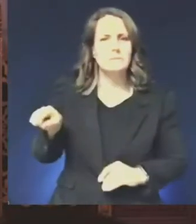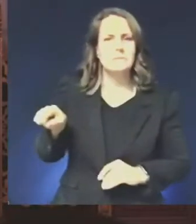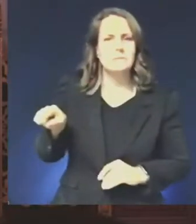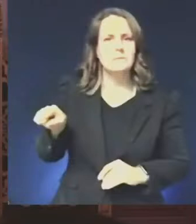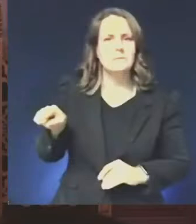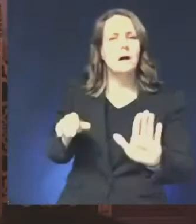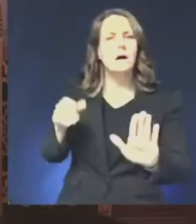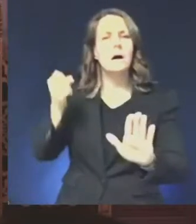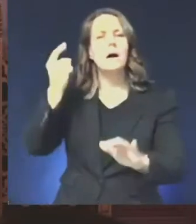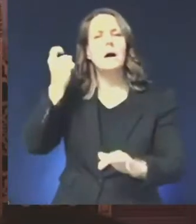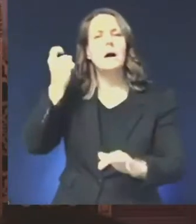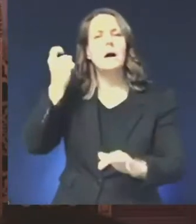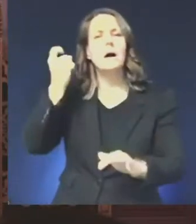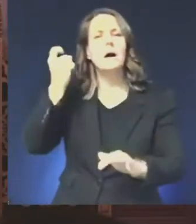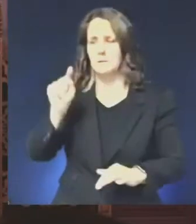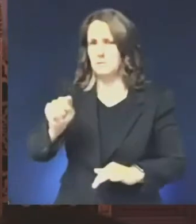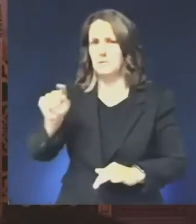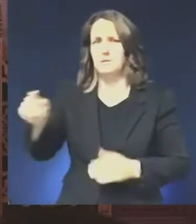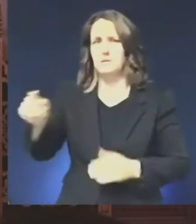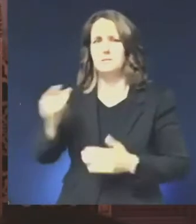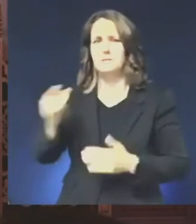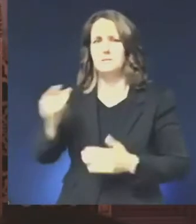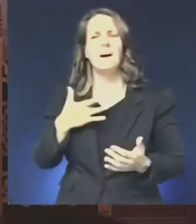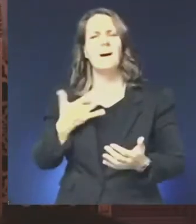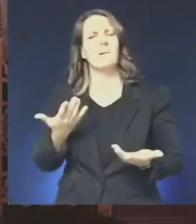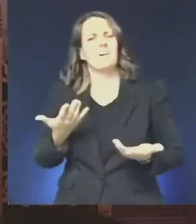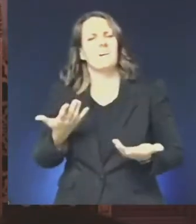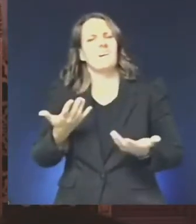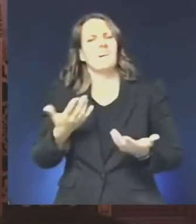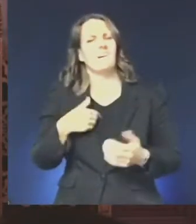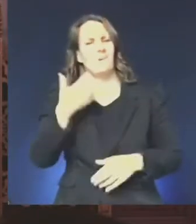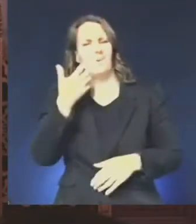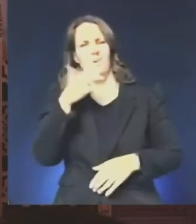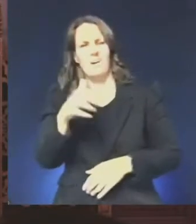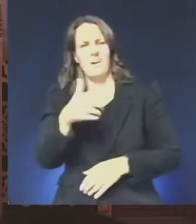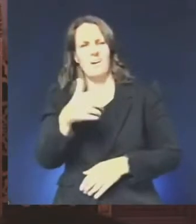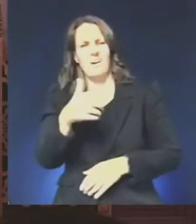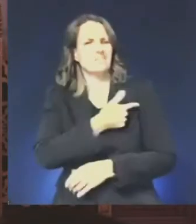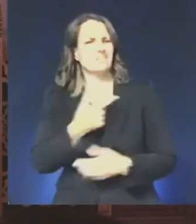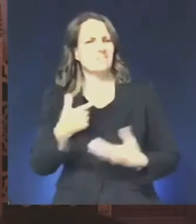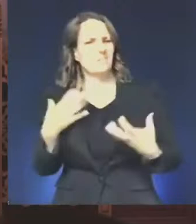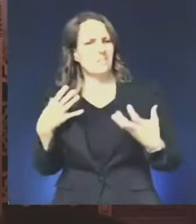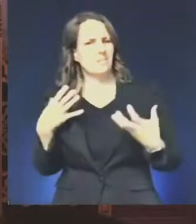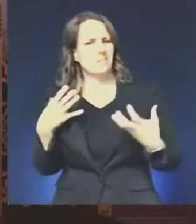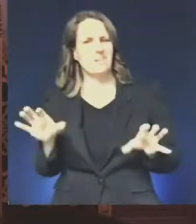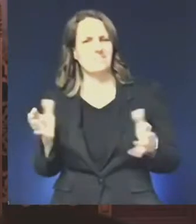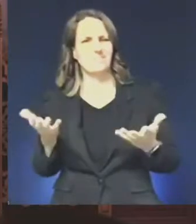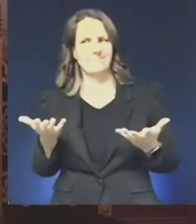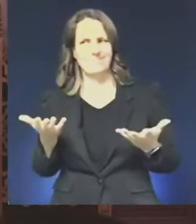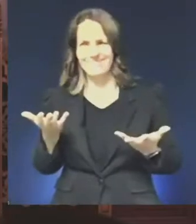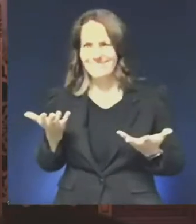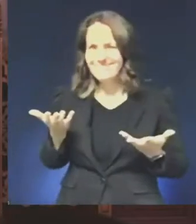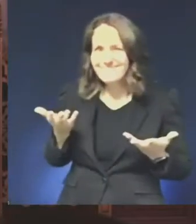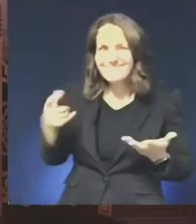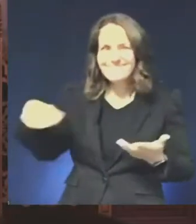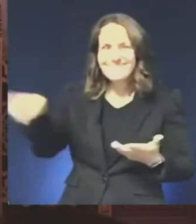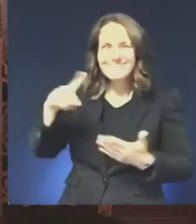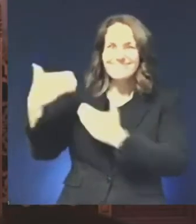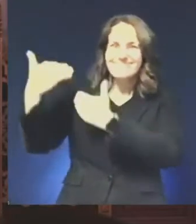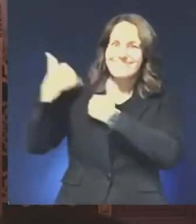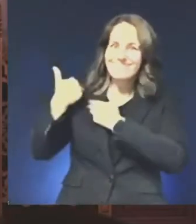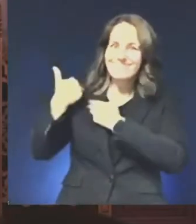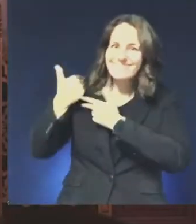healthcare institutions are at the critical point, and I support their decisions. It's important